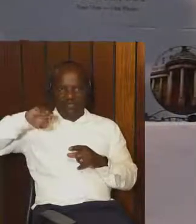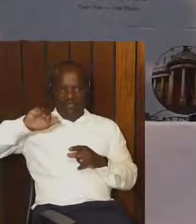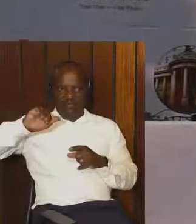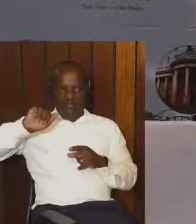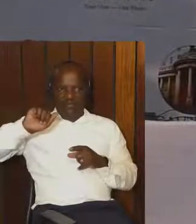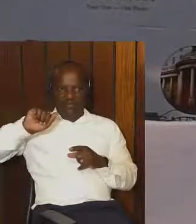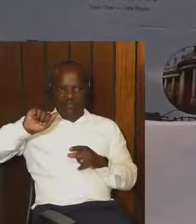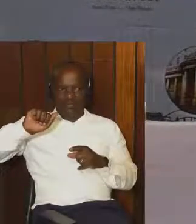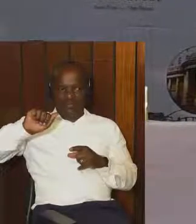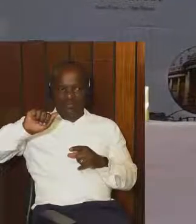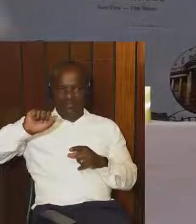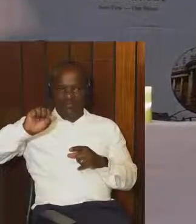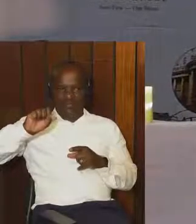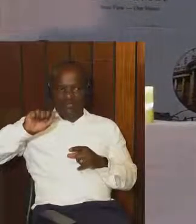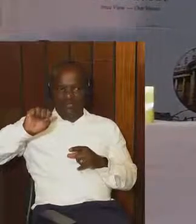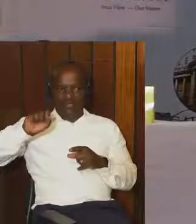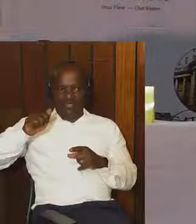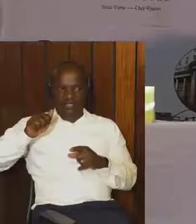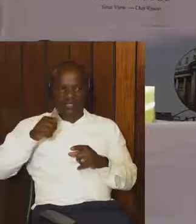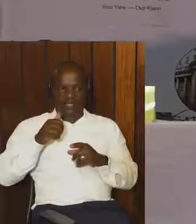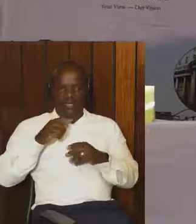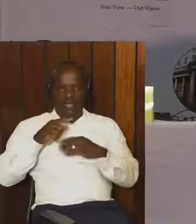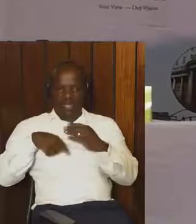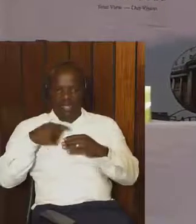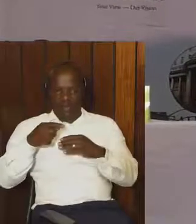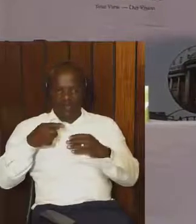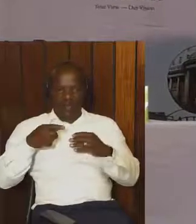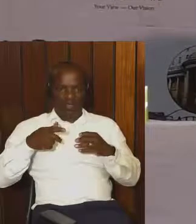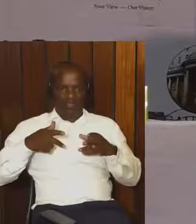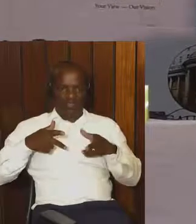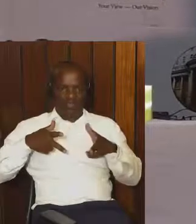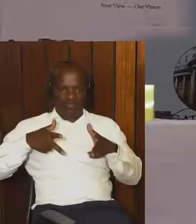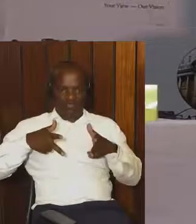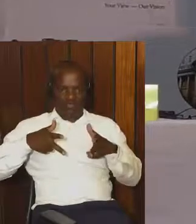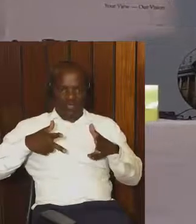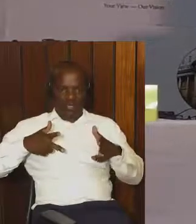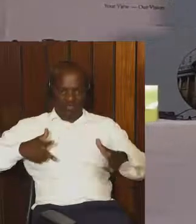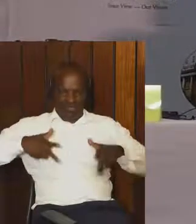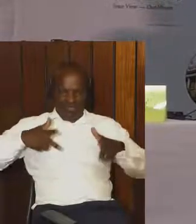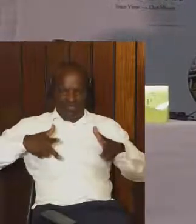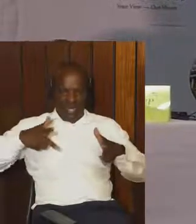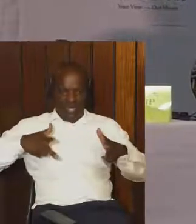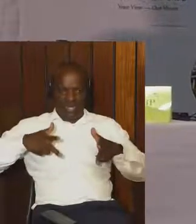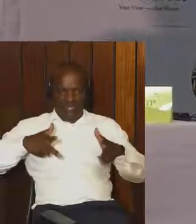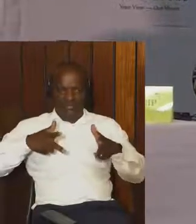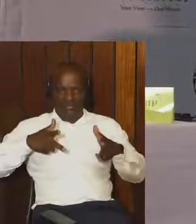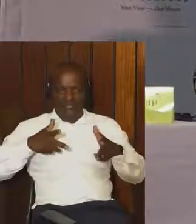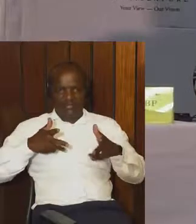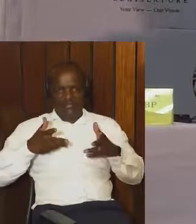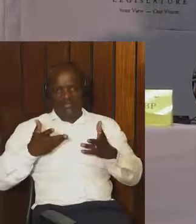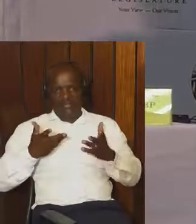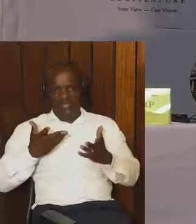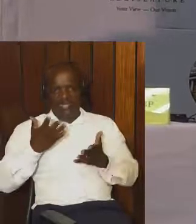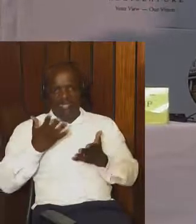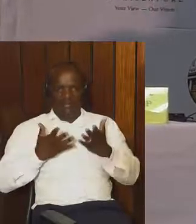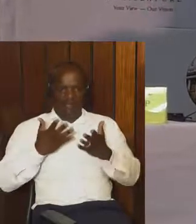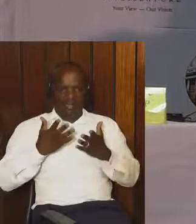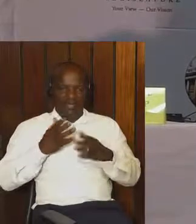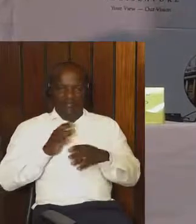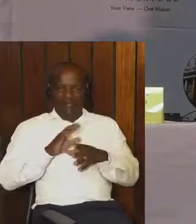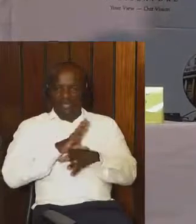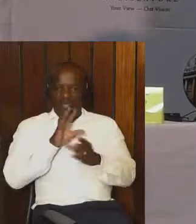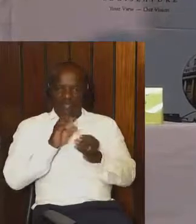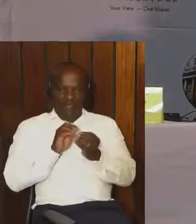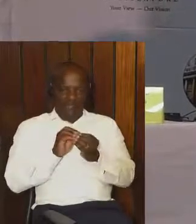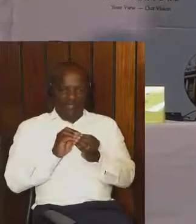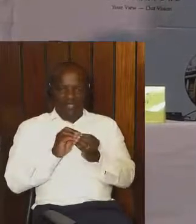the questions about rail lines, etc. I know you might not have all information with